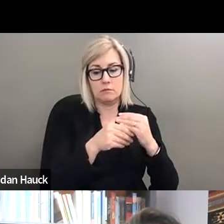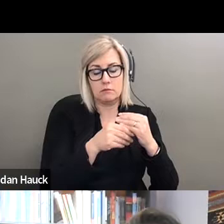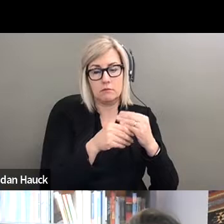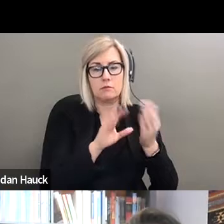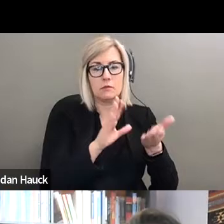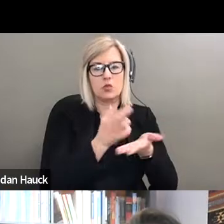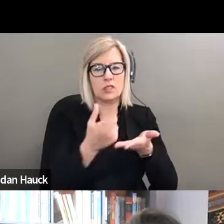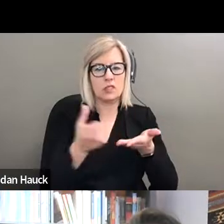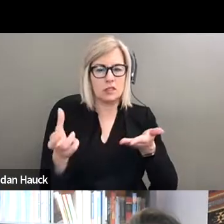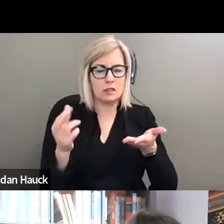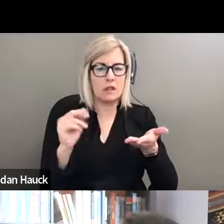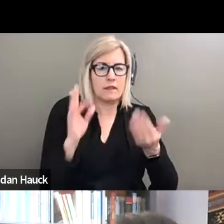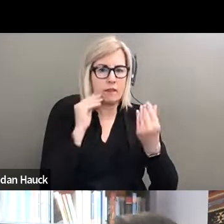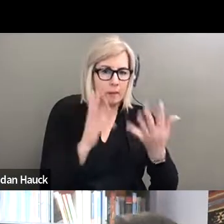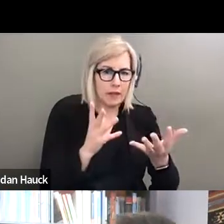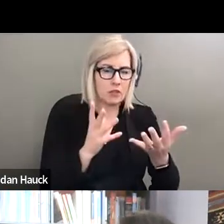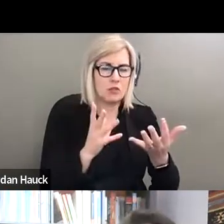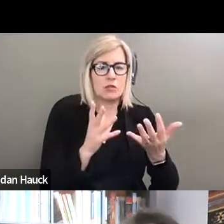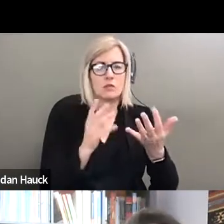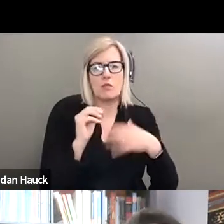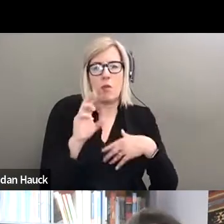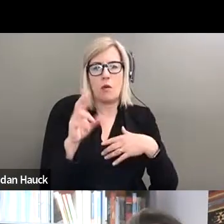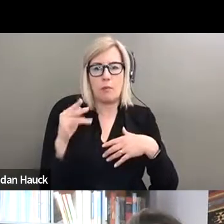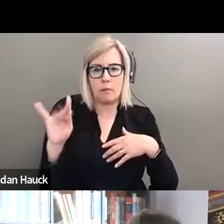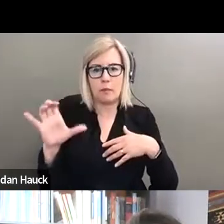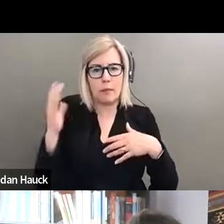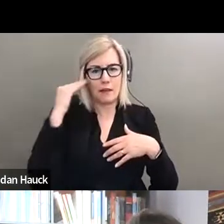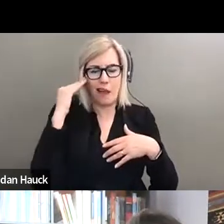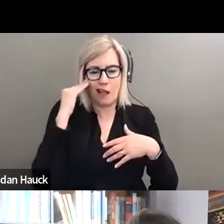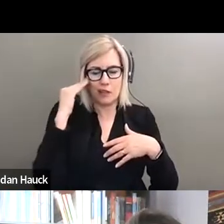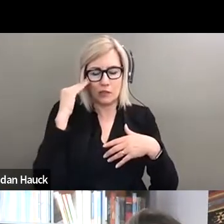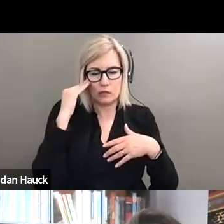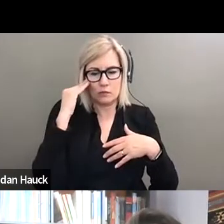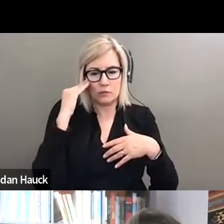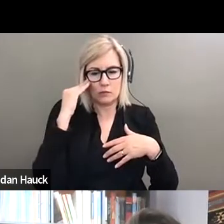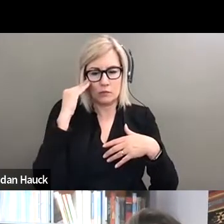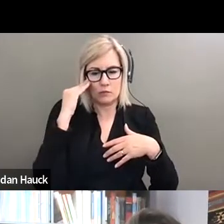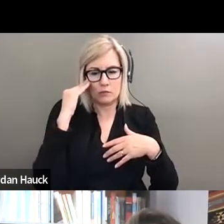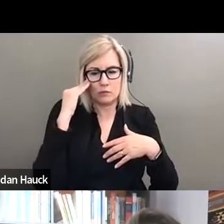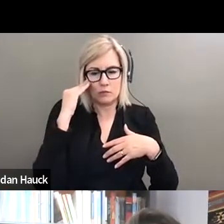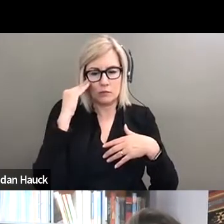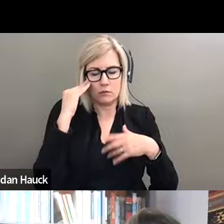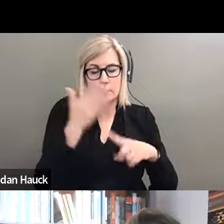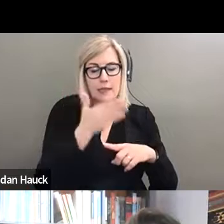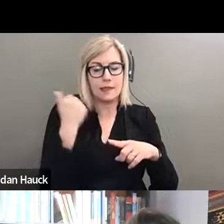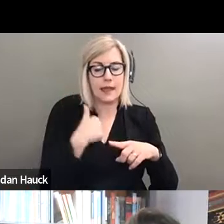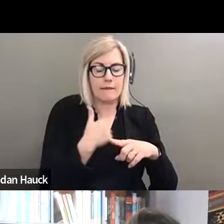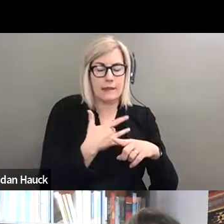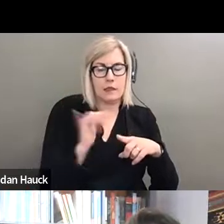resource of information or just public knowledge, because I feel like